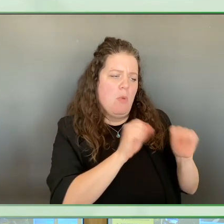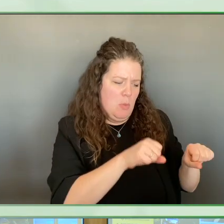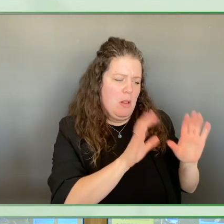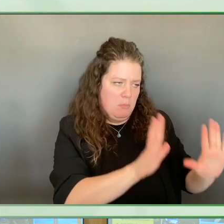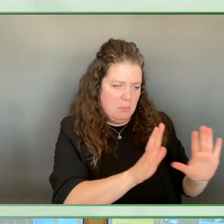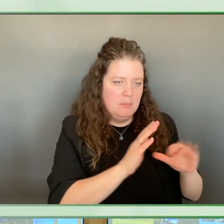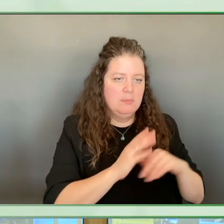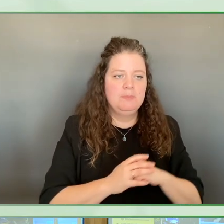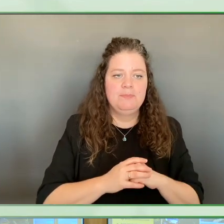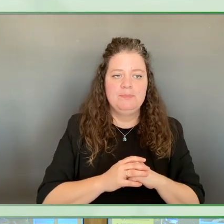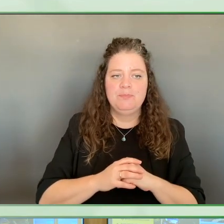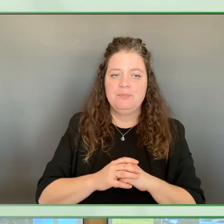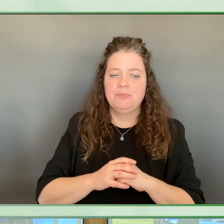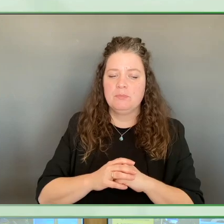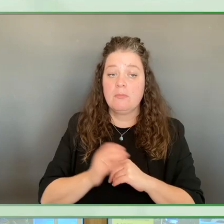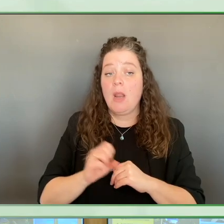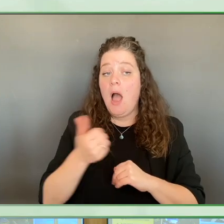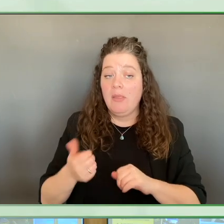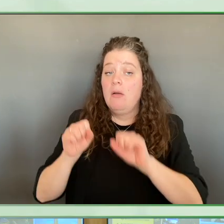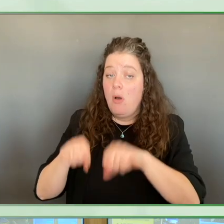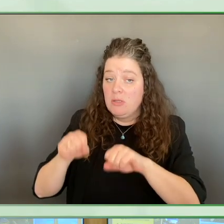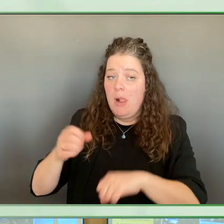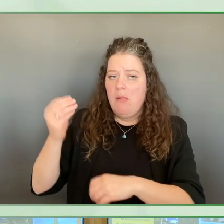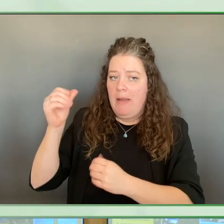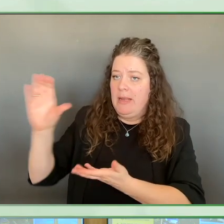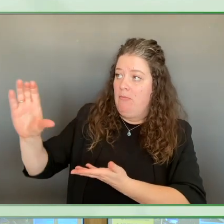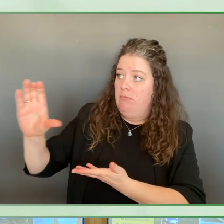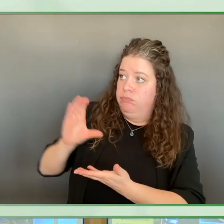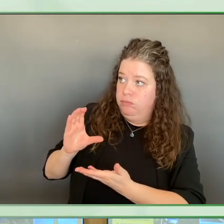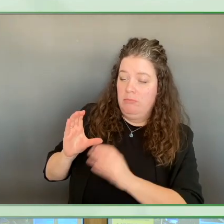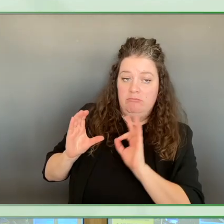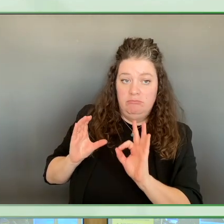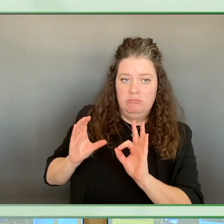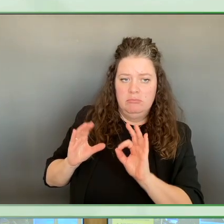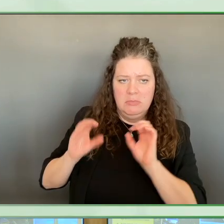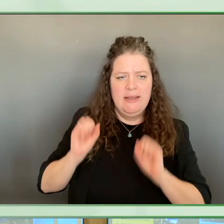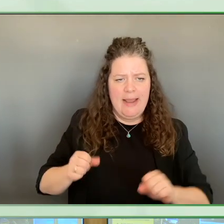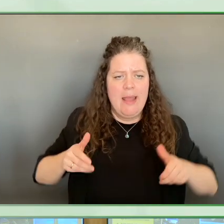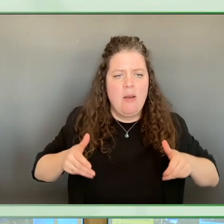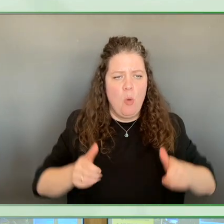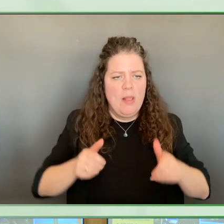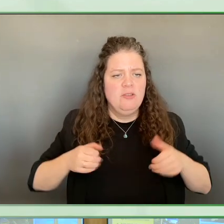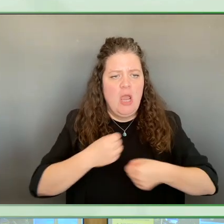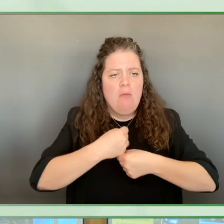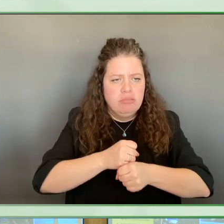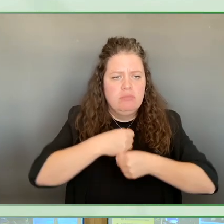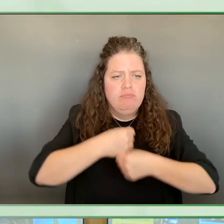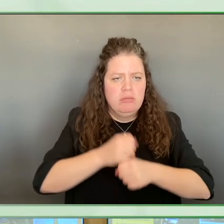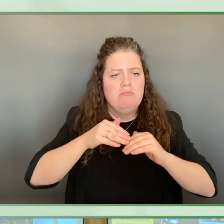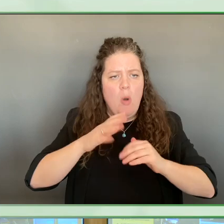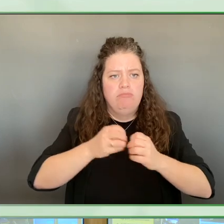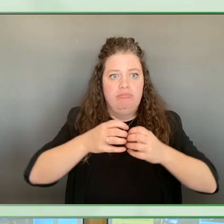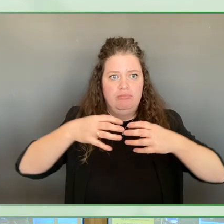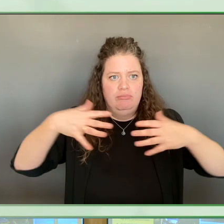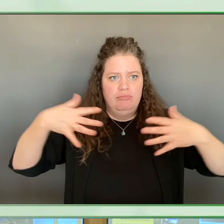although providing donations gives out bigger numbers much faster, so you can easily distribute 100,000 wheelchairs